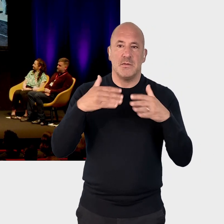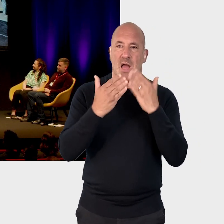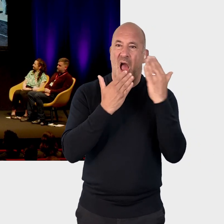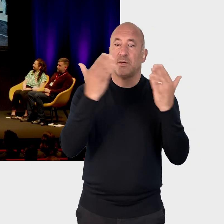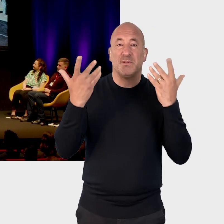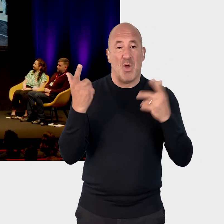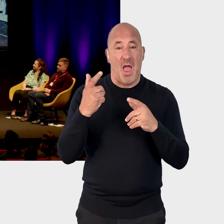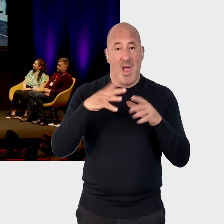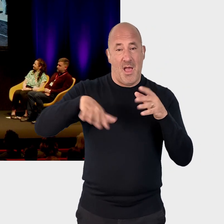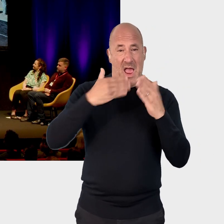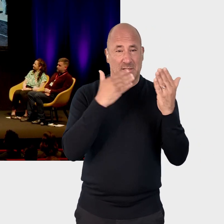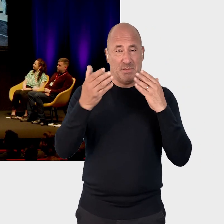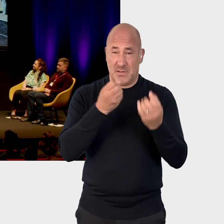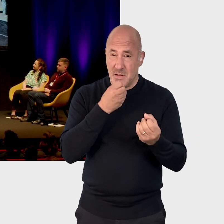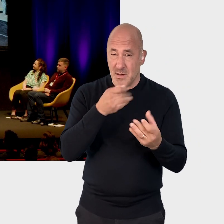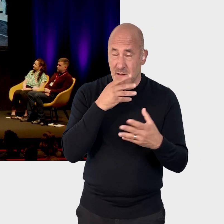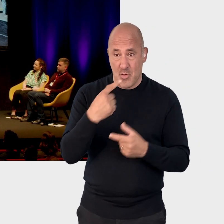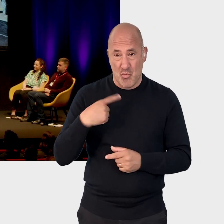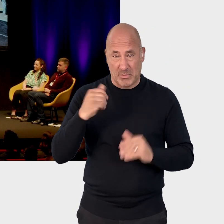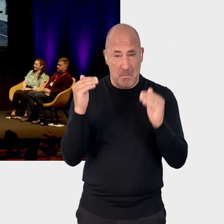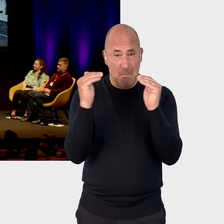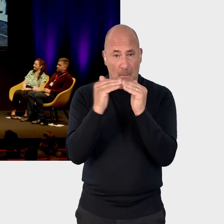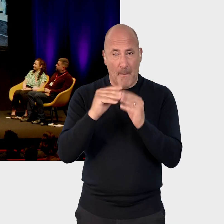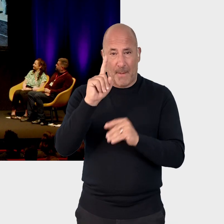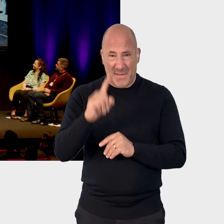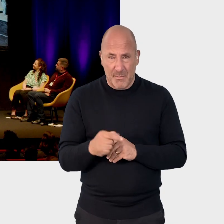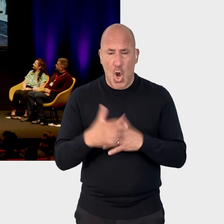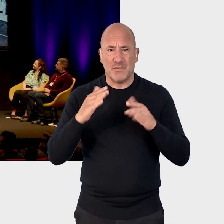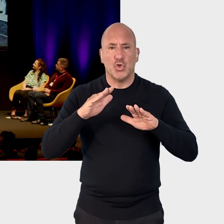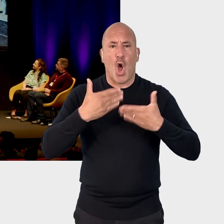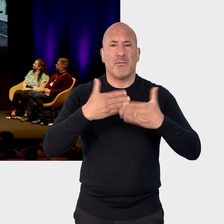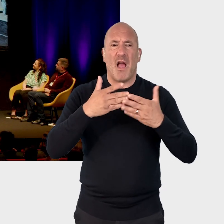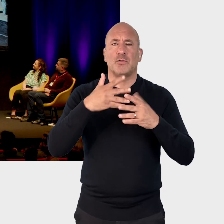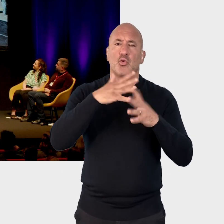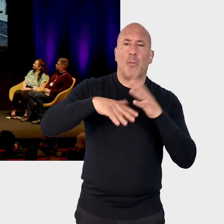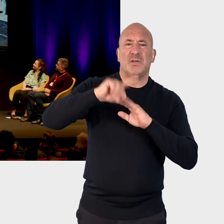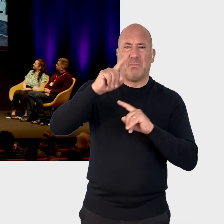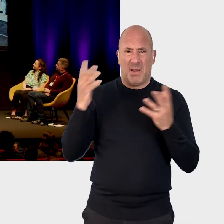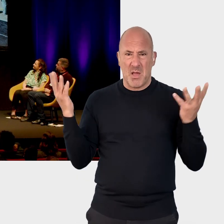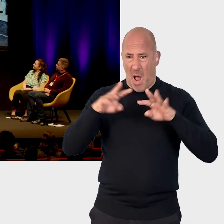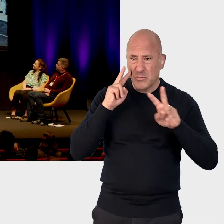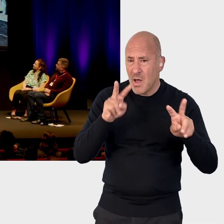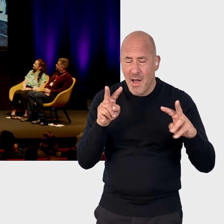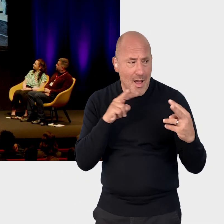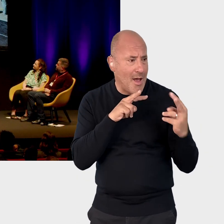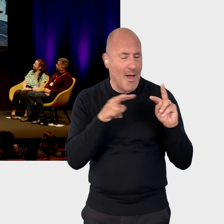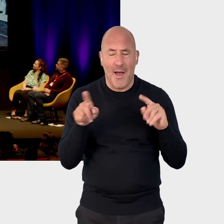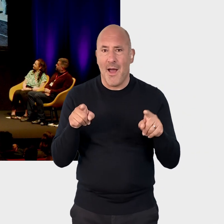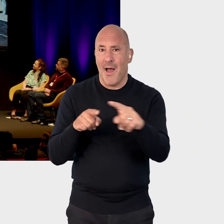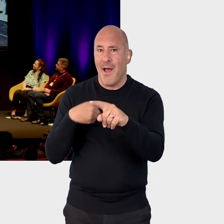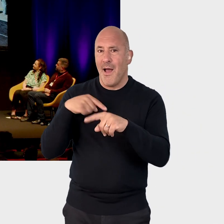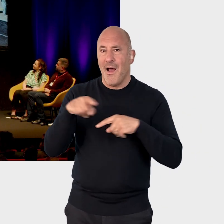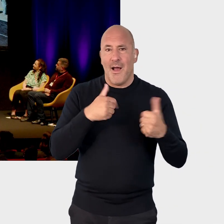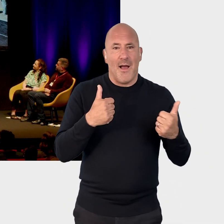amazing exhibition on the estate. It was fantastic, it was representative, and it brought many of the service providers and community out onto